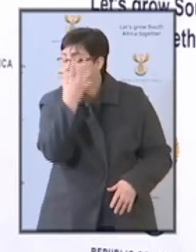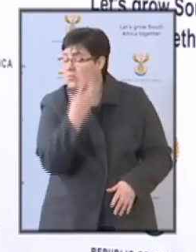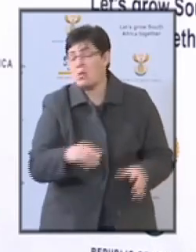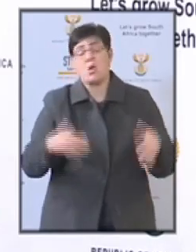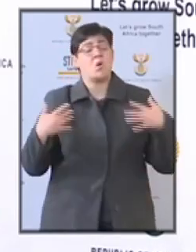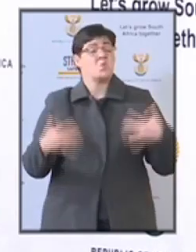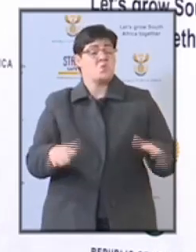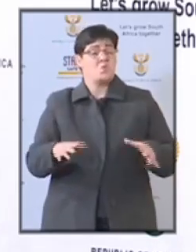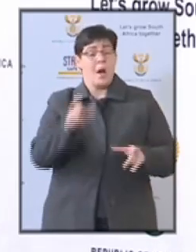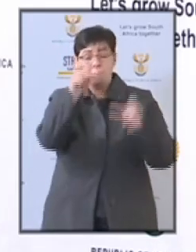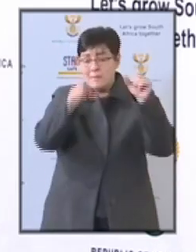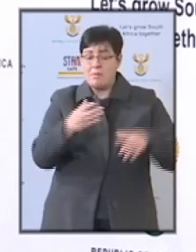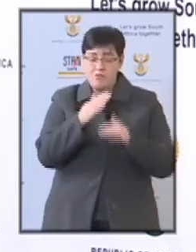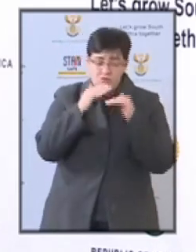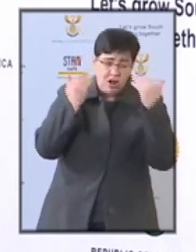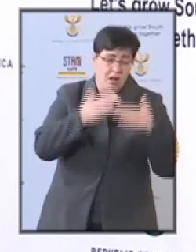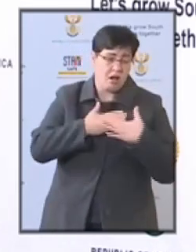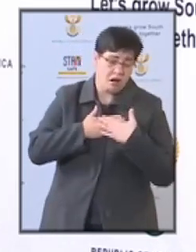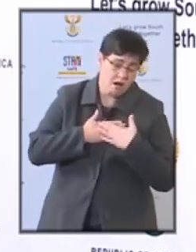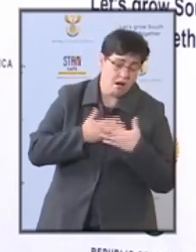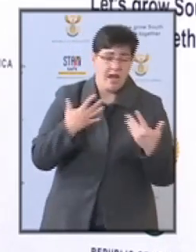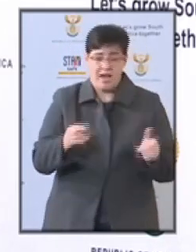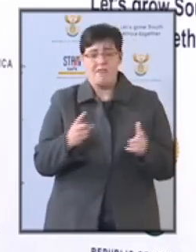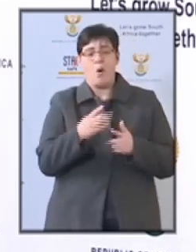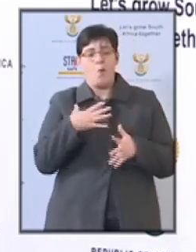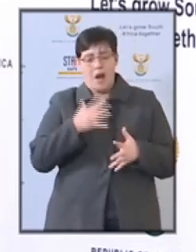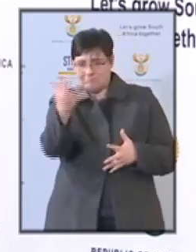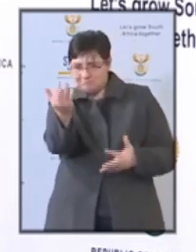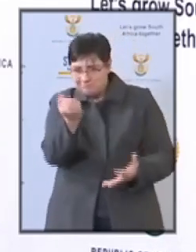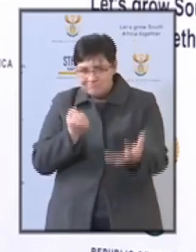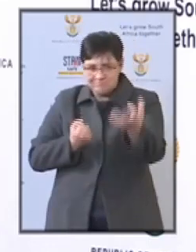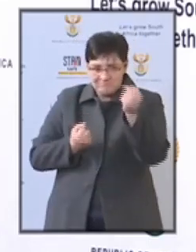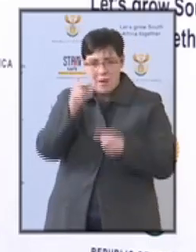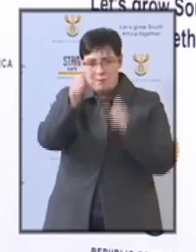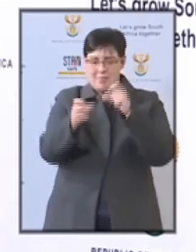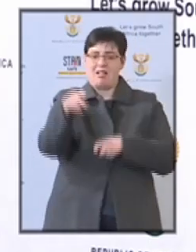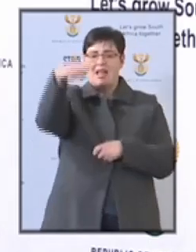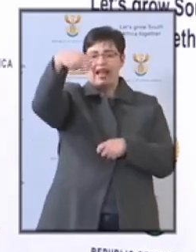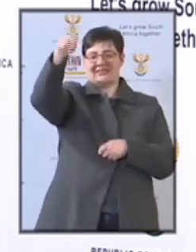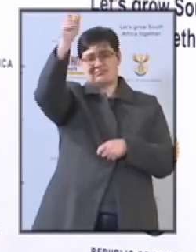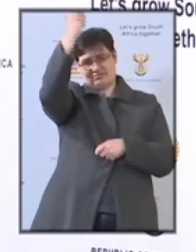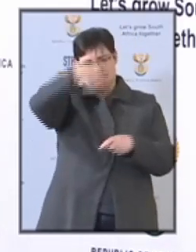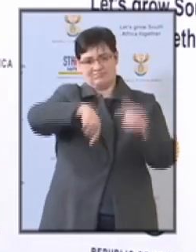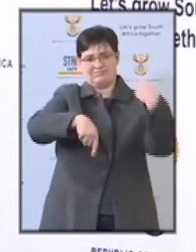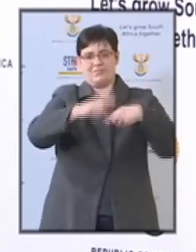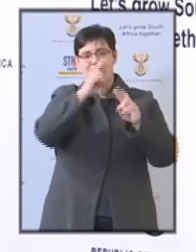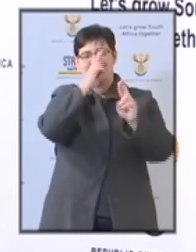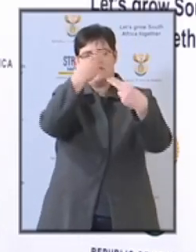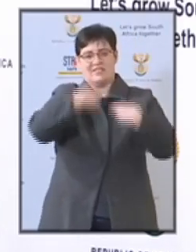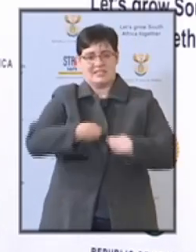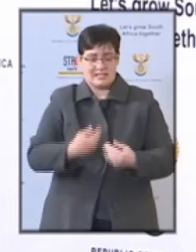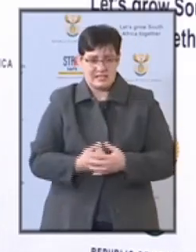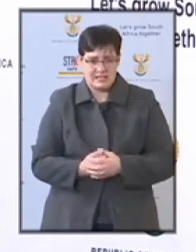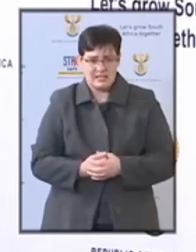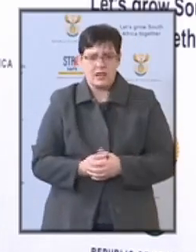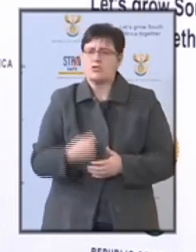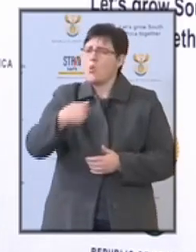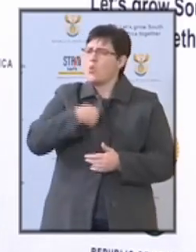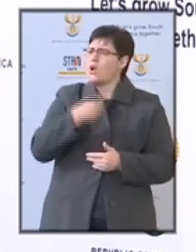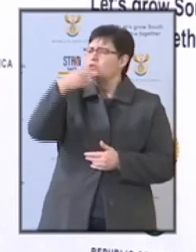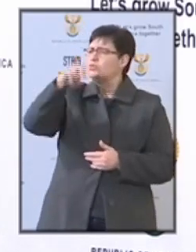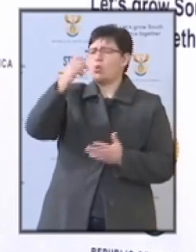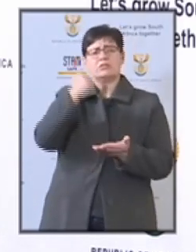terms of our targeted marketing to be able to attract international tourists to come here. So we are not only sitting as